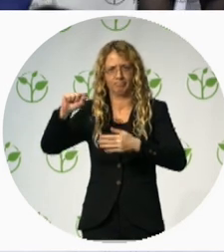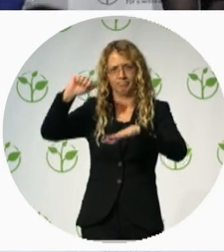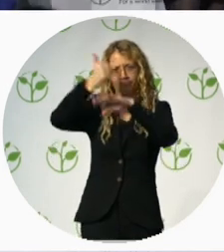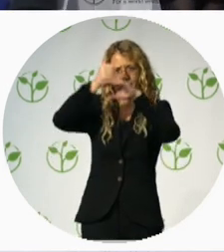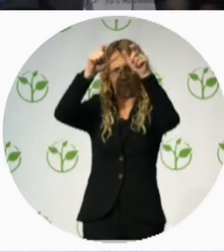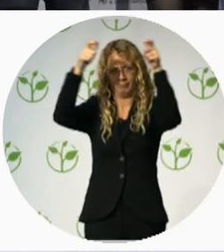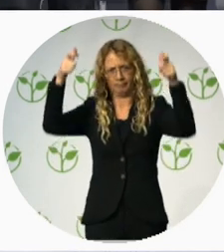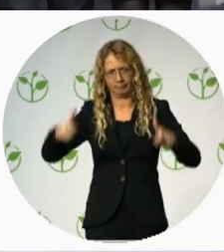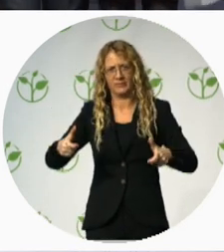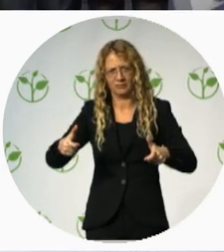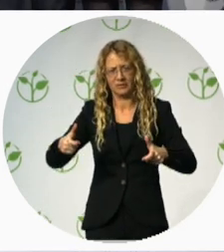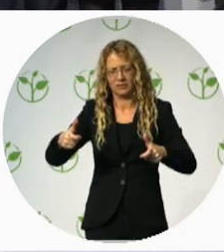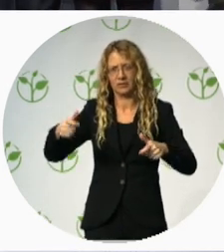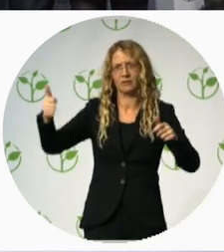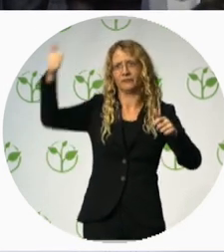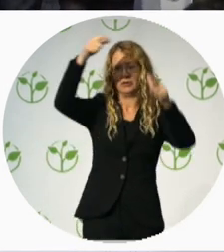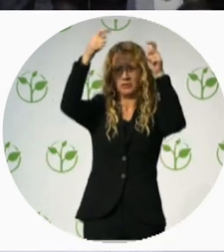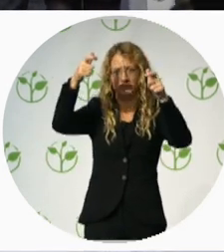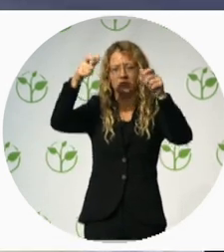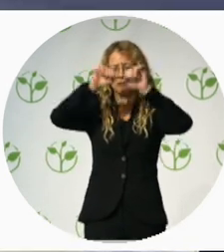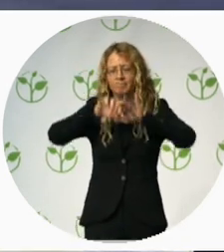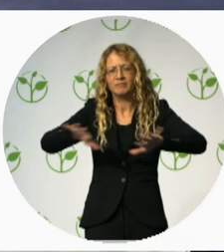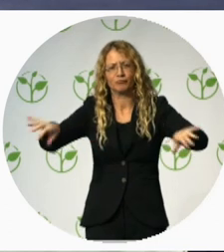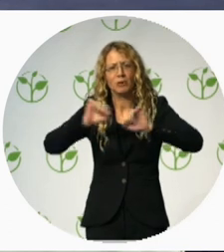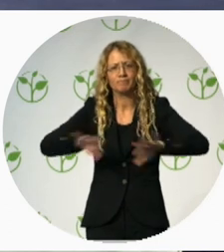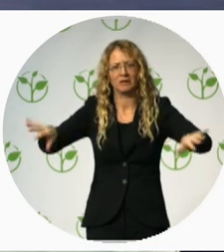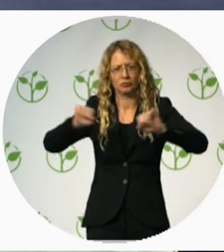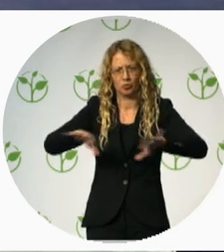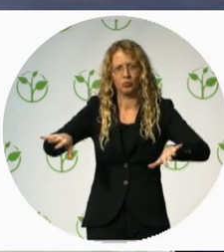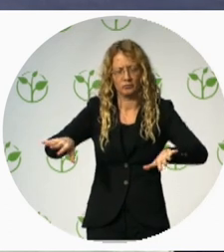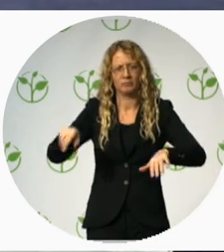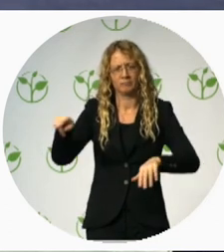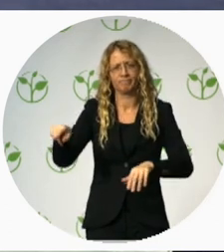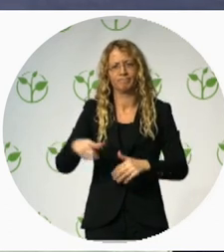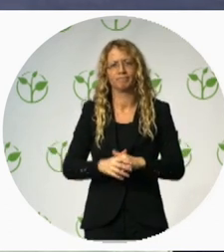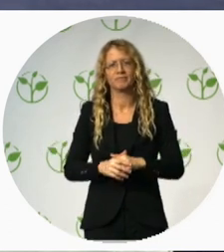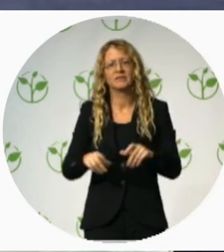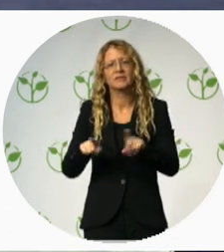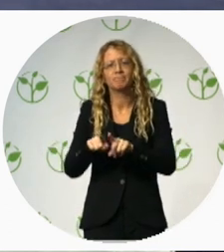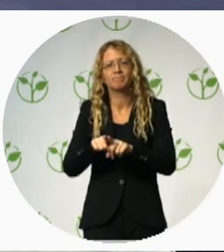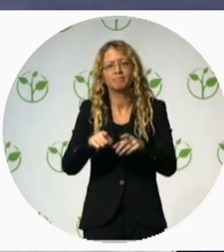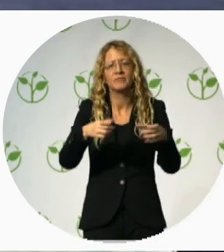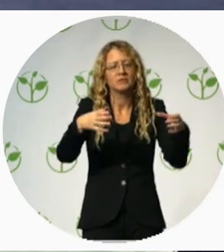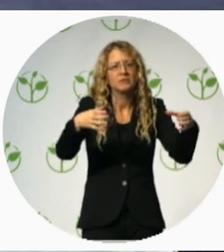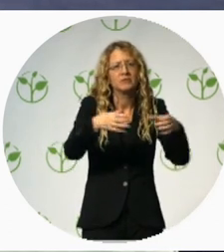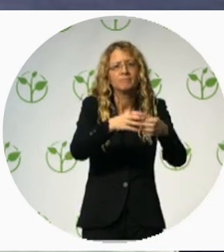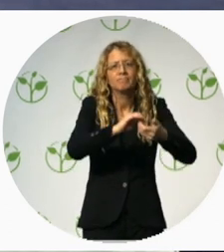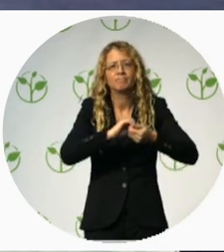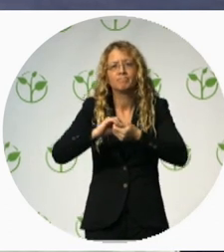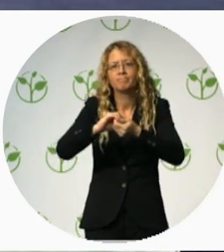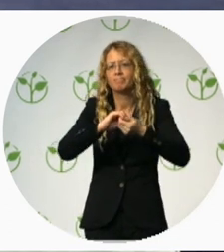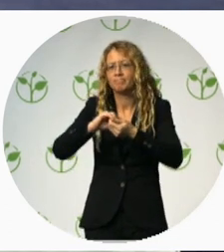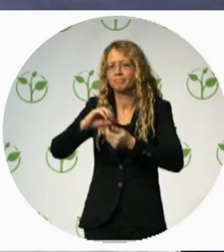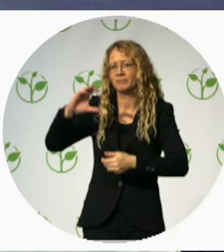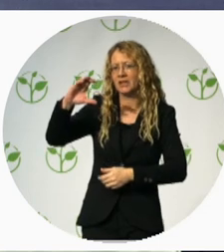cooperation with Capito, a service provider specialized in translating complicated subjects into easy language, based in